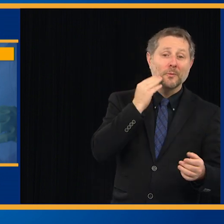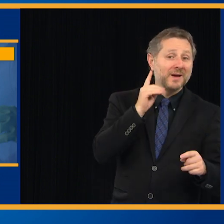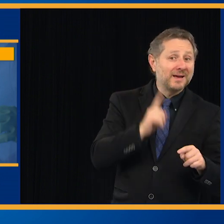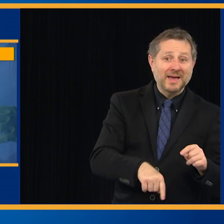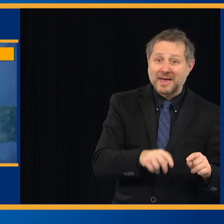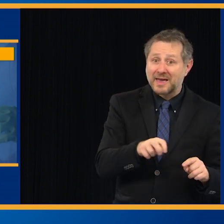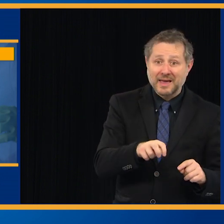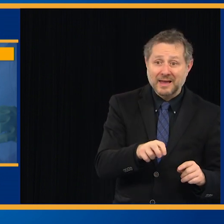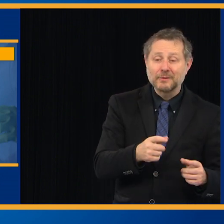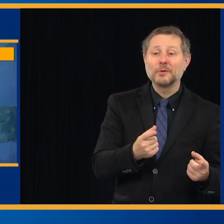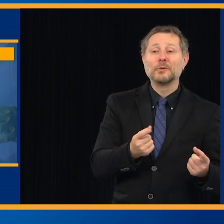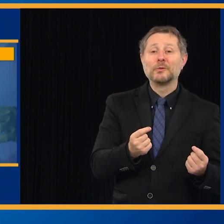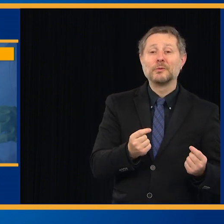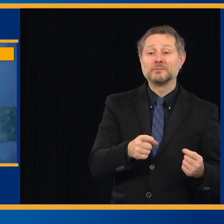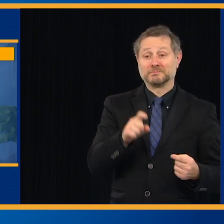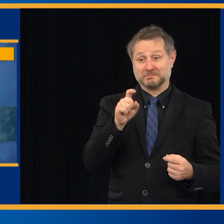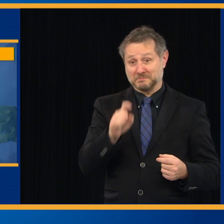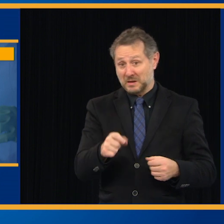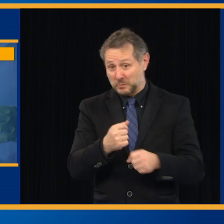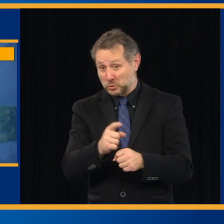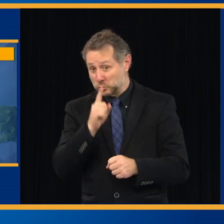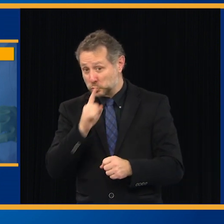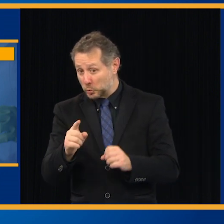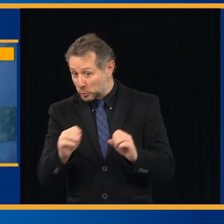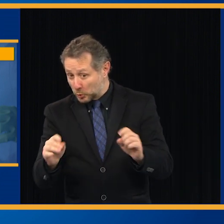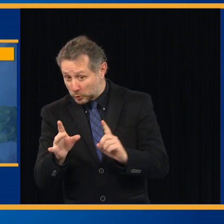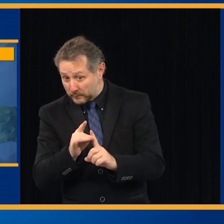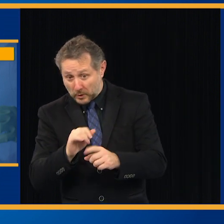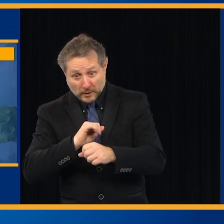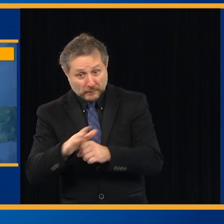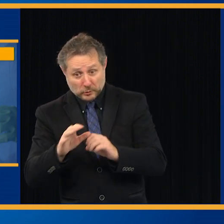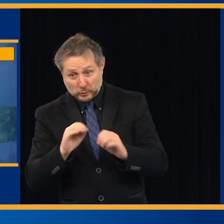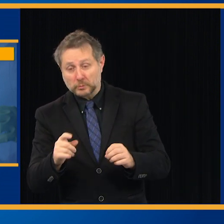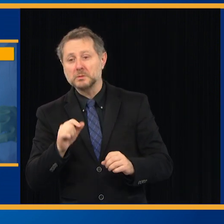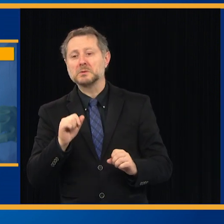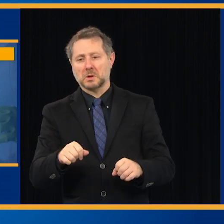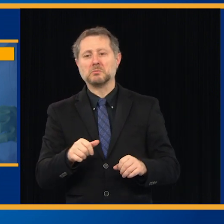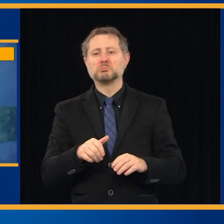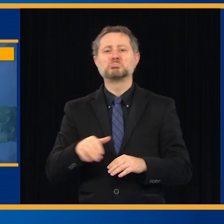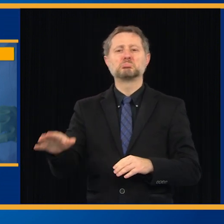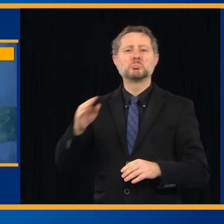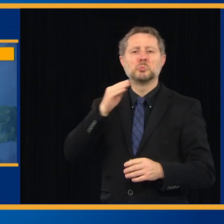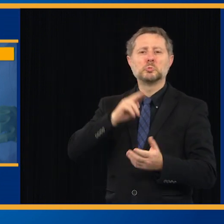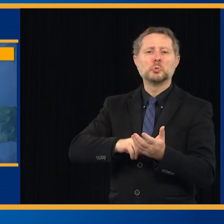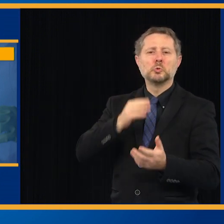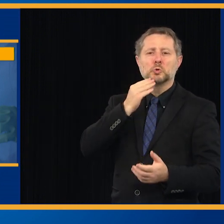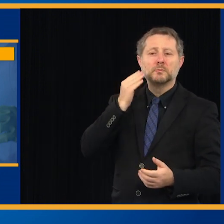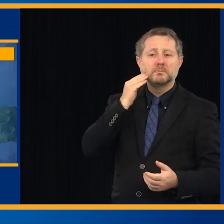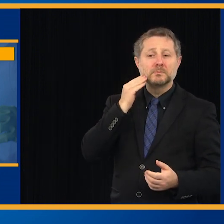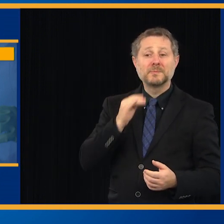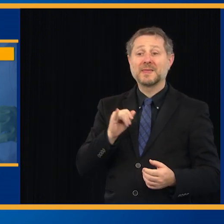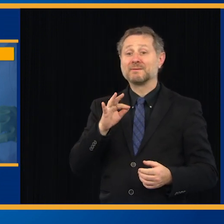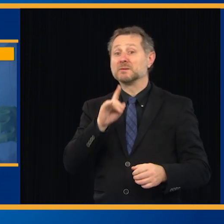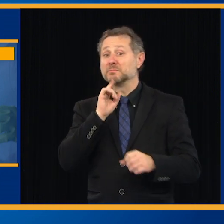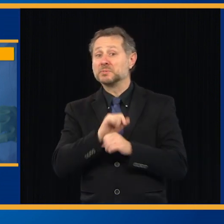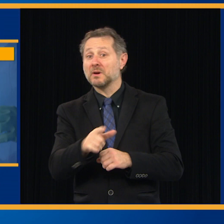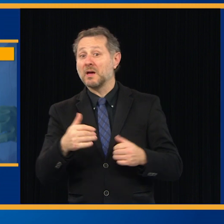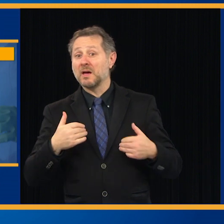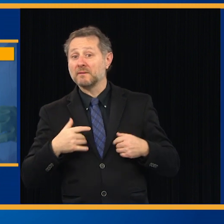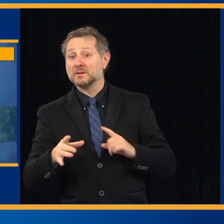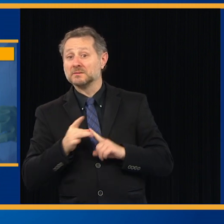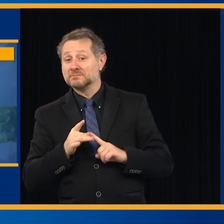tests negative for COVID-19. So we're just not going to send a person who